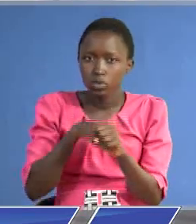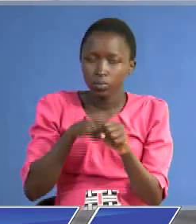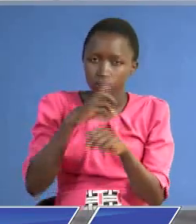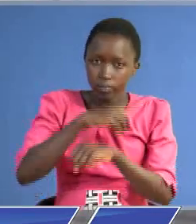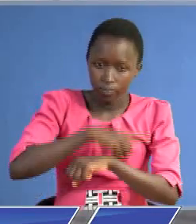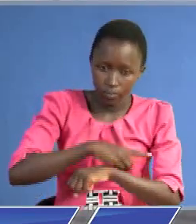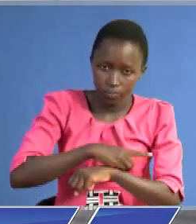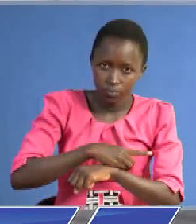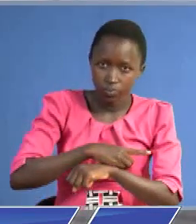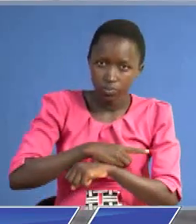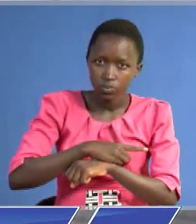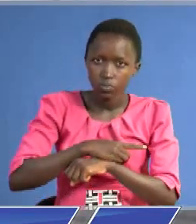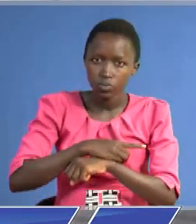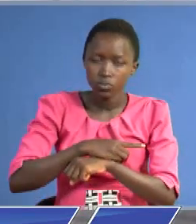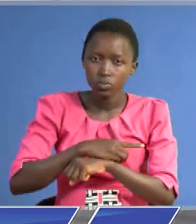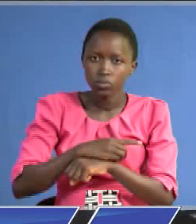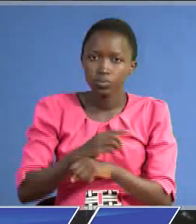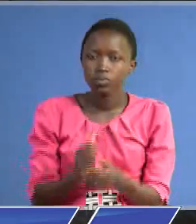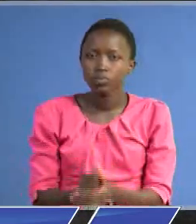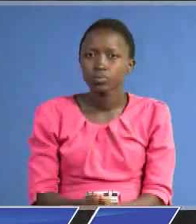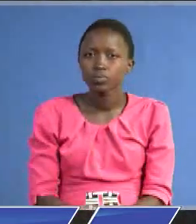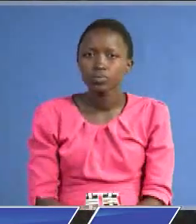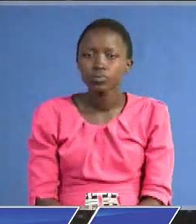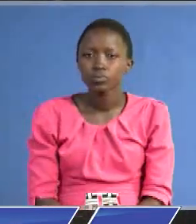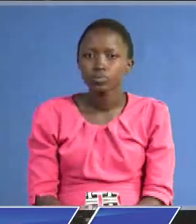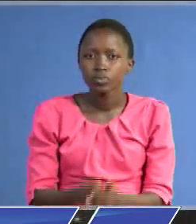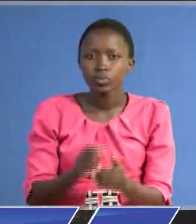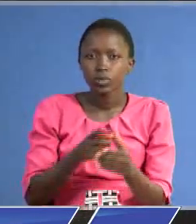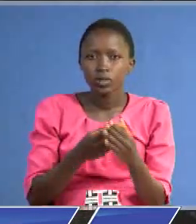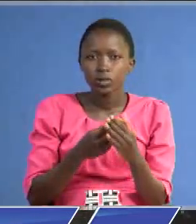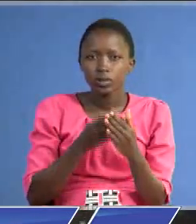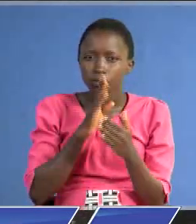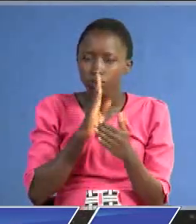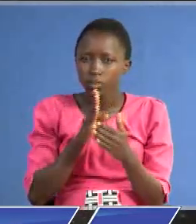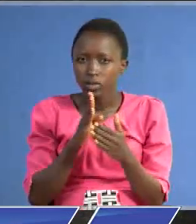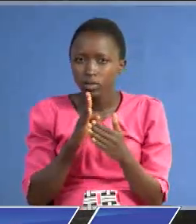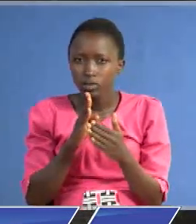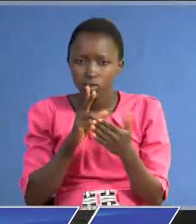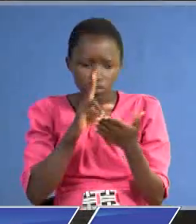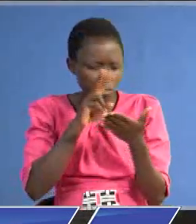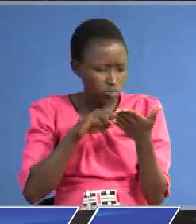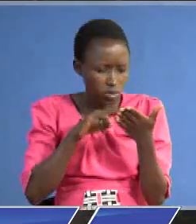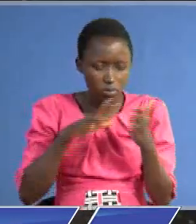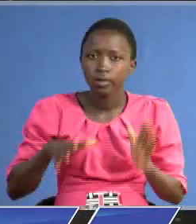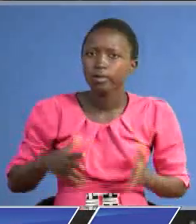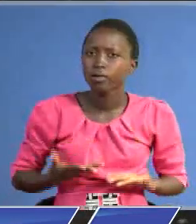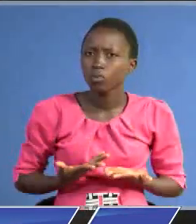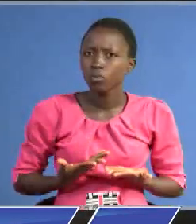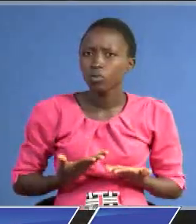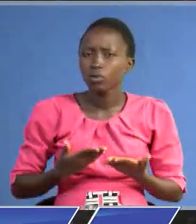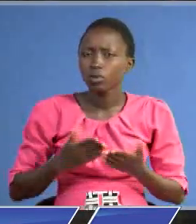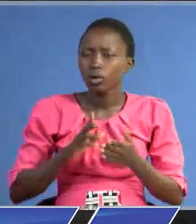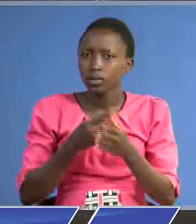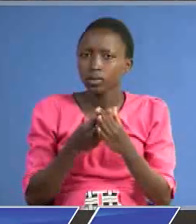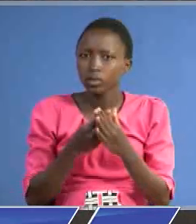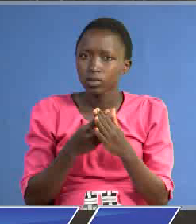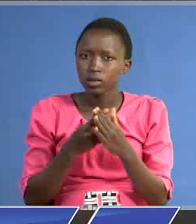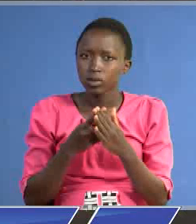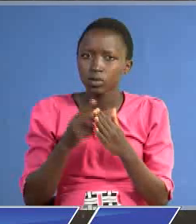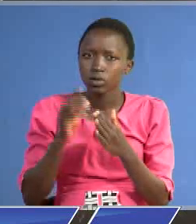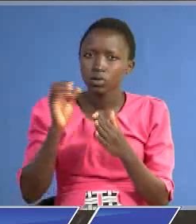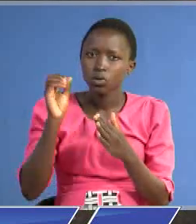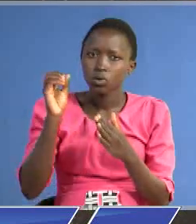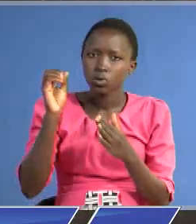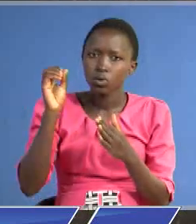day, unlike optical astronomy. What will be in the Astronomy Observatory, and how was Mount Kulal and